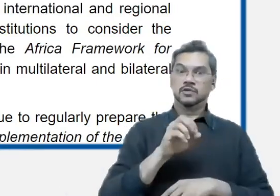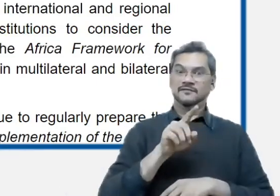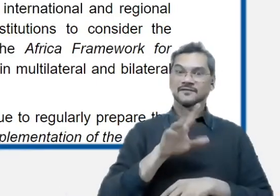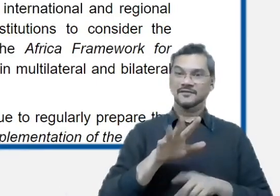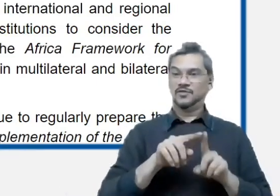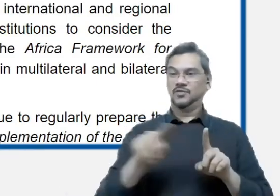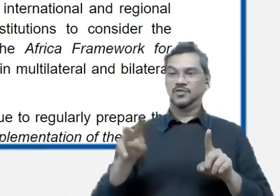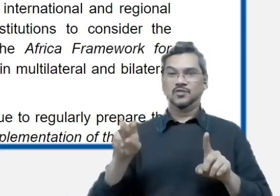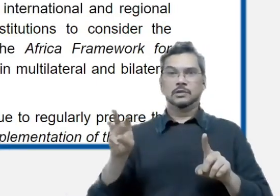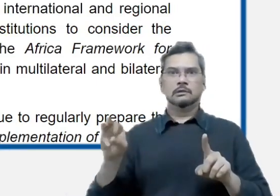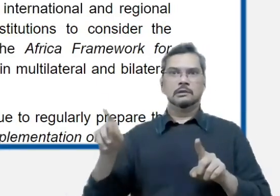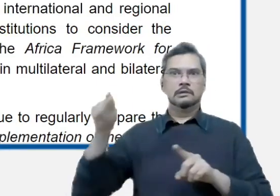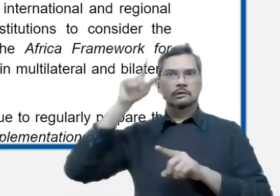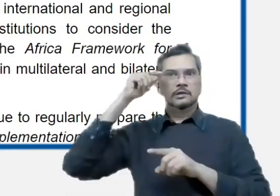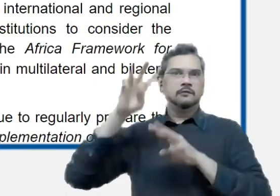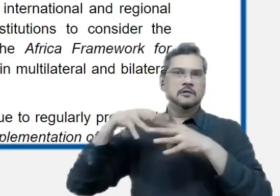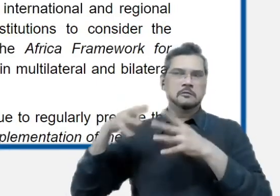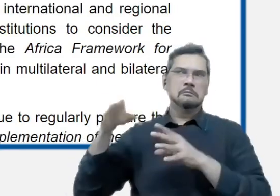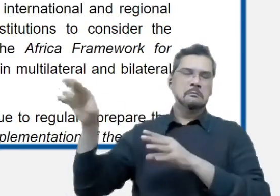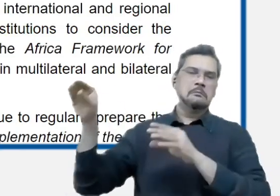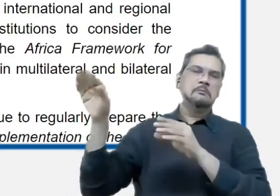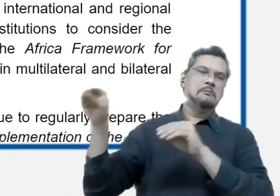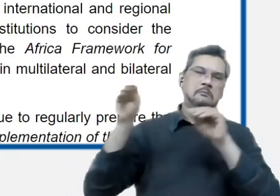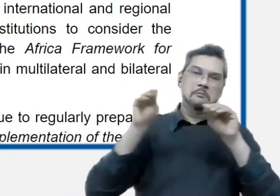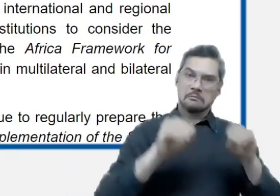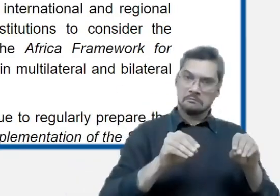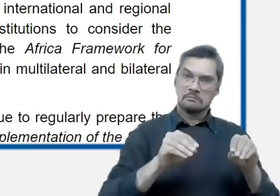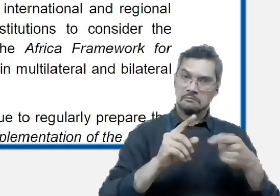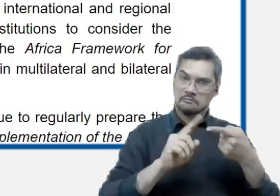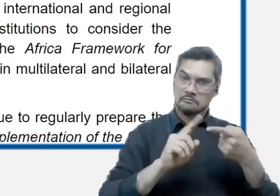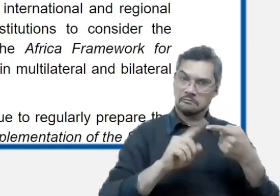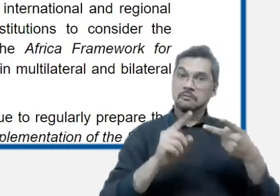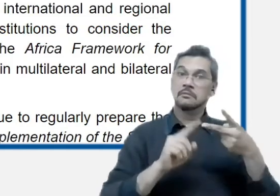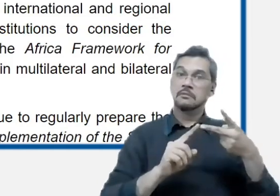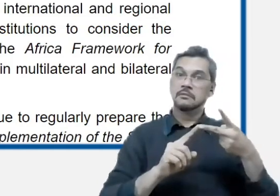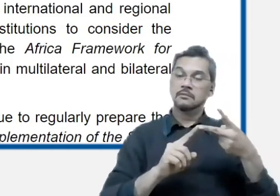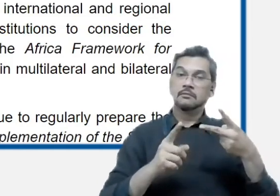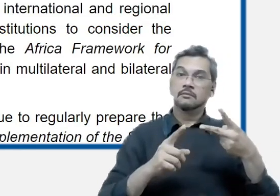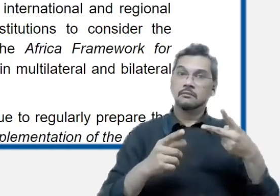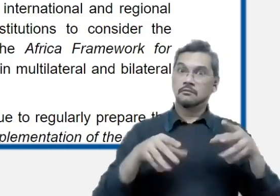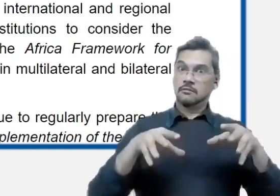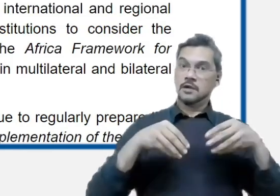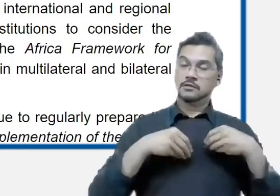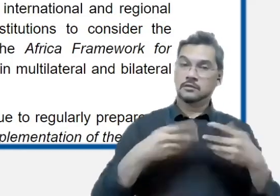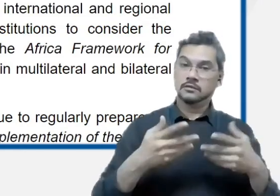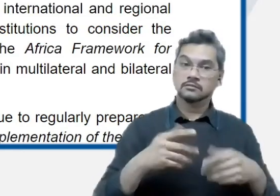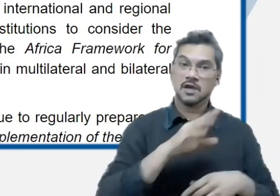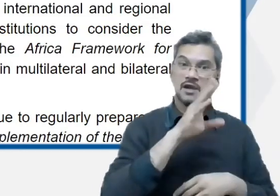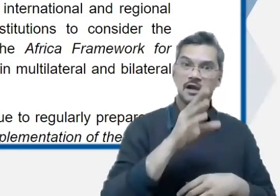2, further adopt the Africa Framework for the Multi-Hazard Early Warning Systems and Early Action.